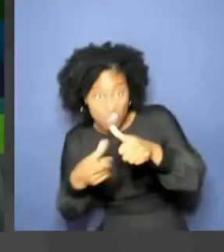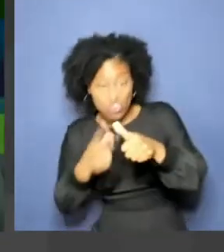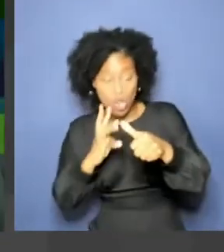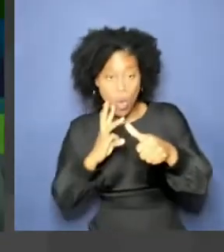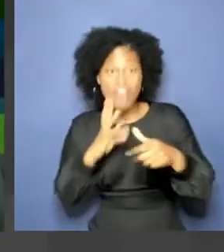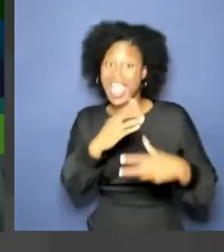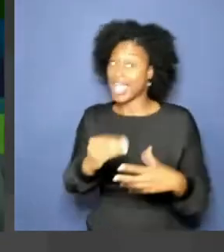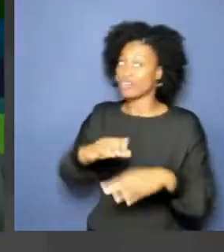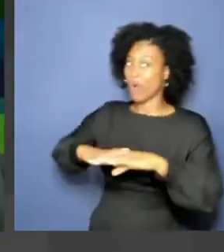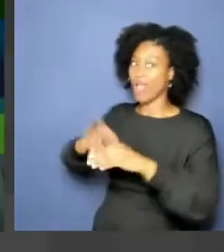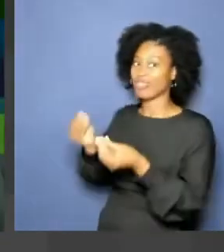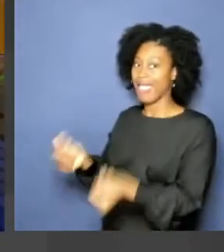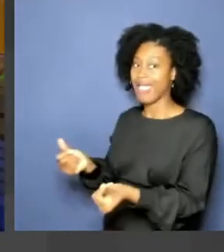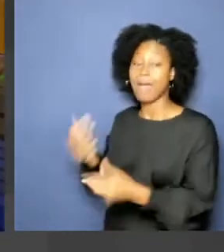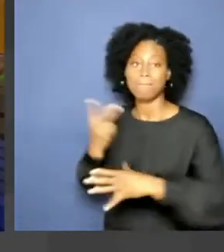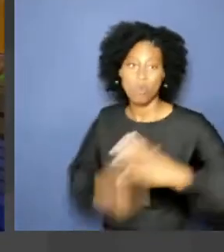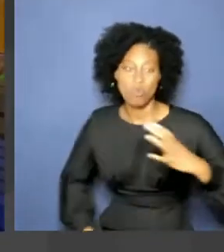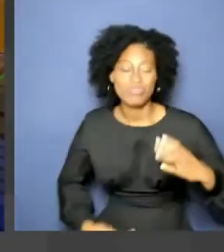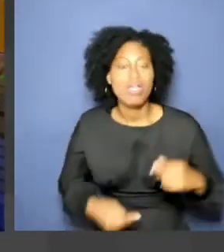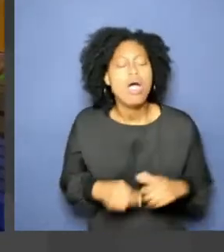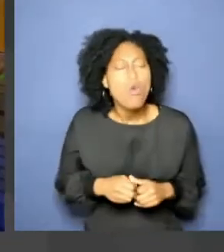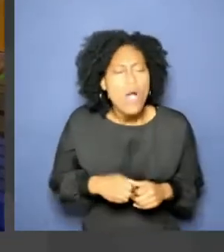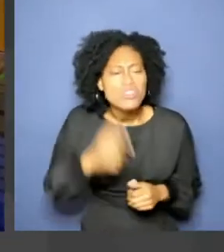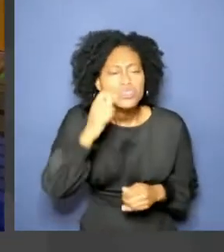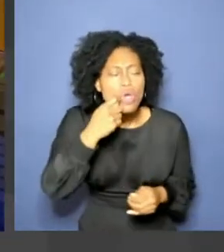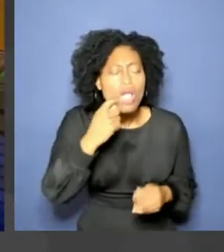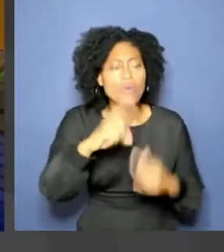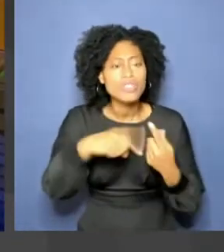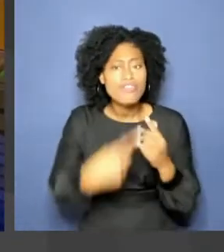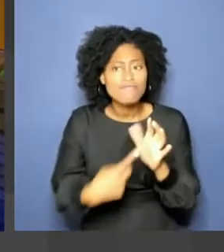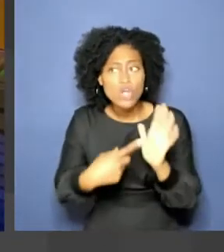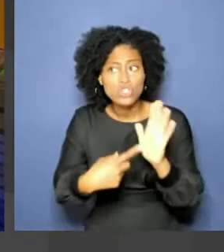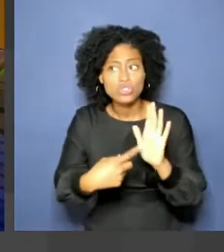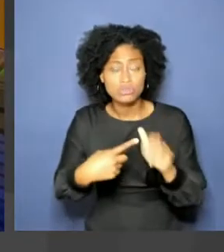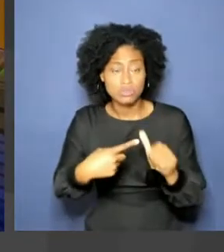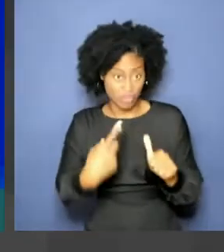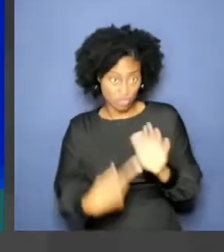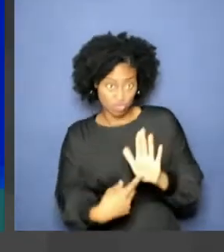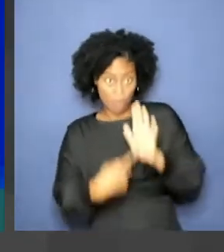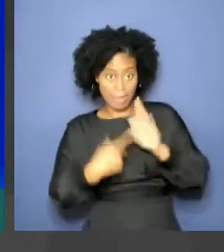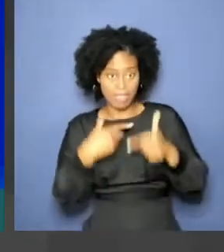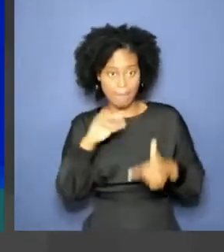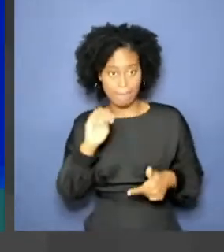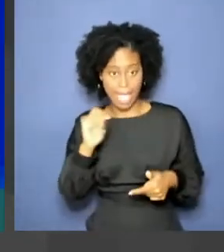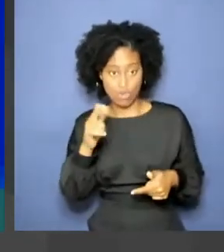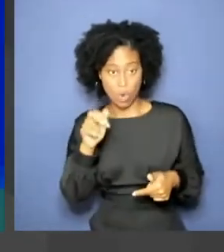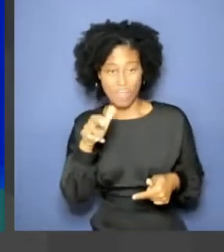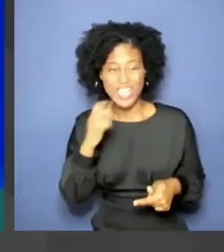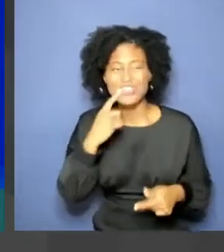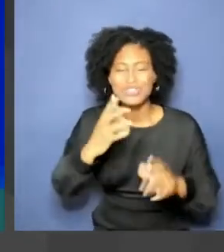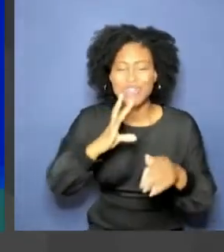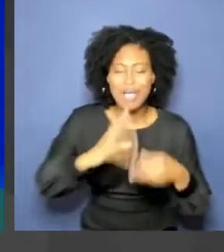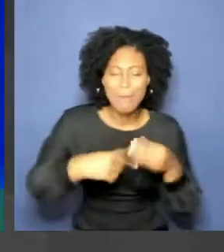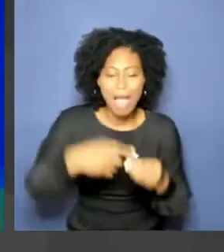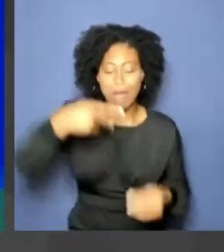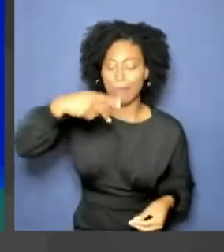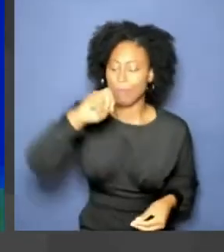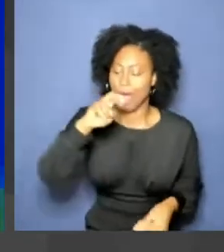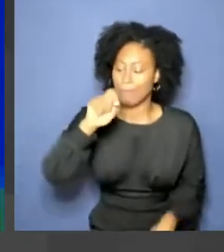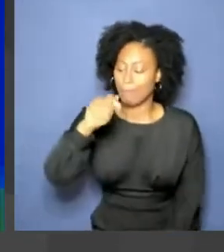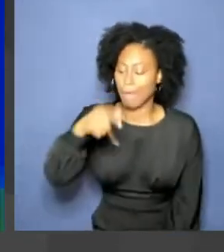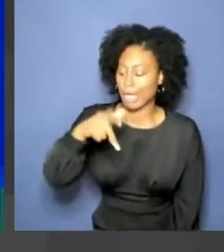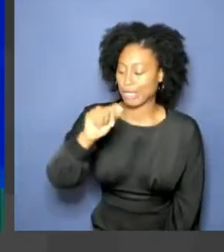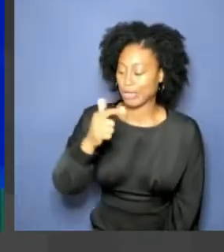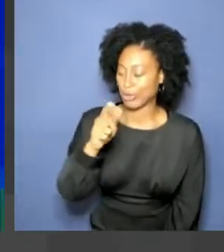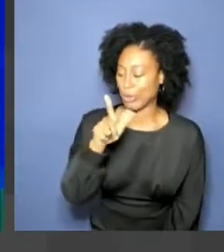well. That's so cool. When you first showed me the mangroves and you talked about your favorite thing, the propagules, I actually remember playing in